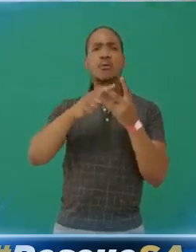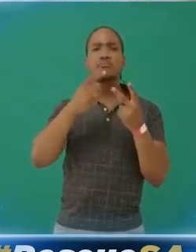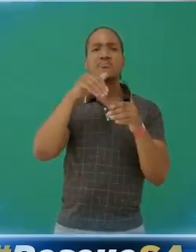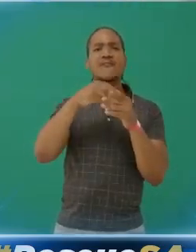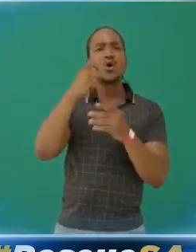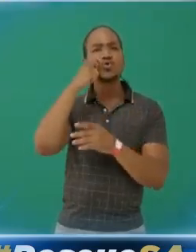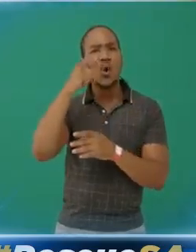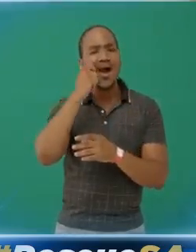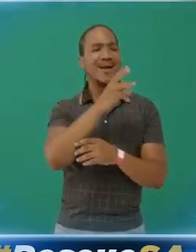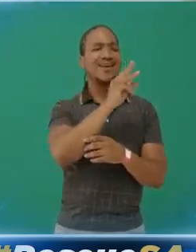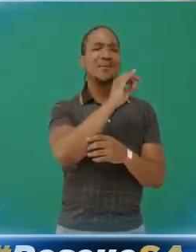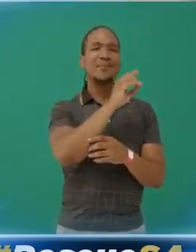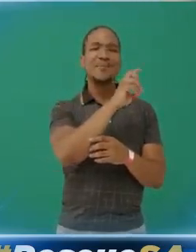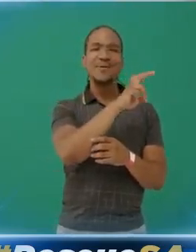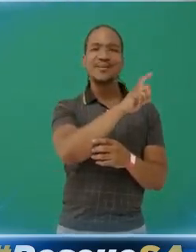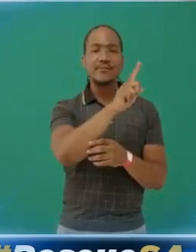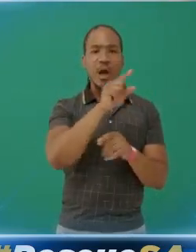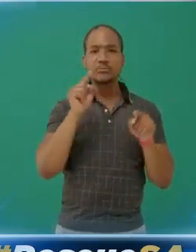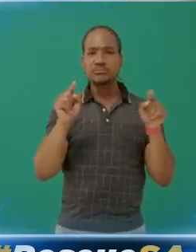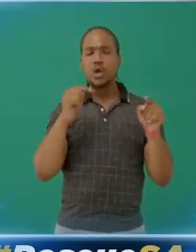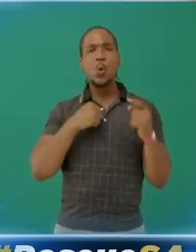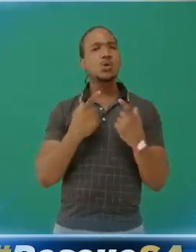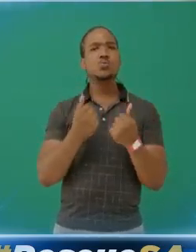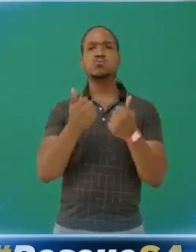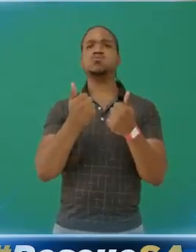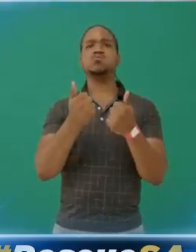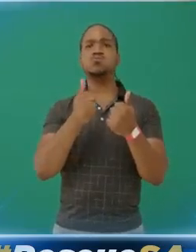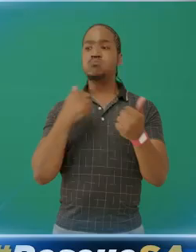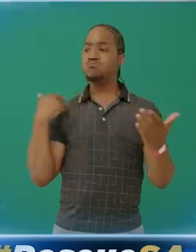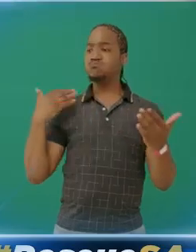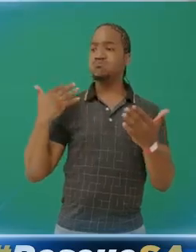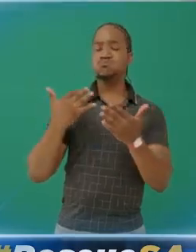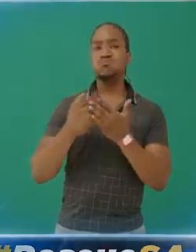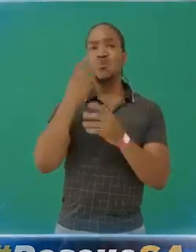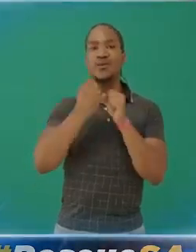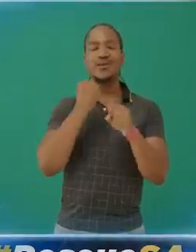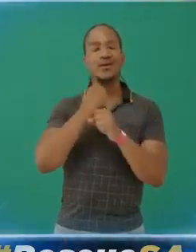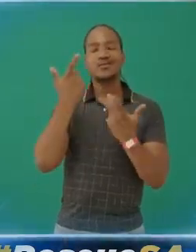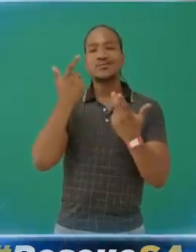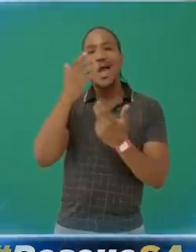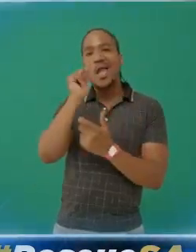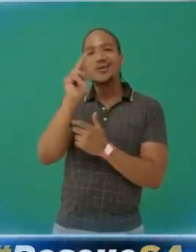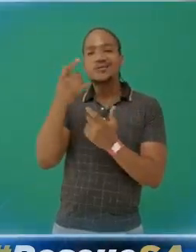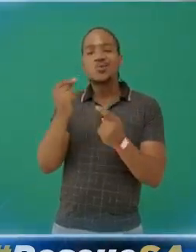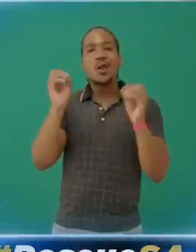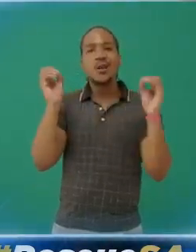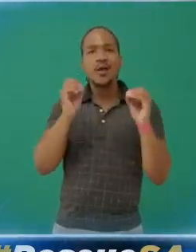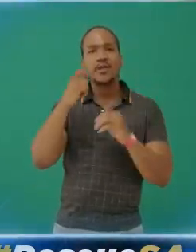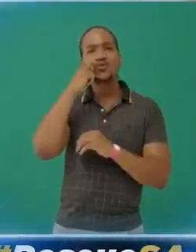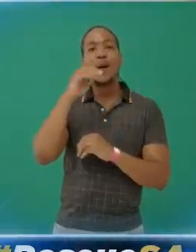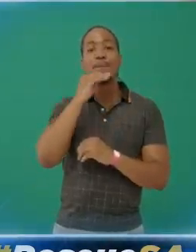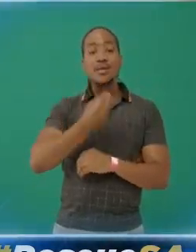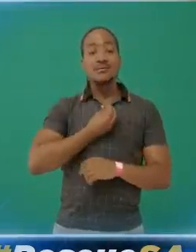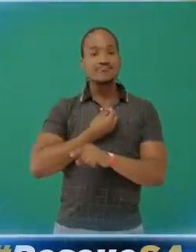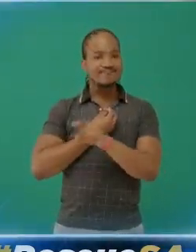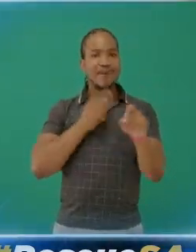making great strides after, you know, the ANC mess of over 30 years in Tshwane. But if the young people must go and register to